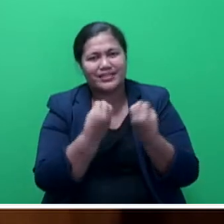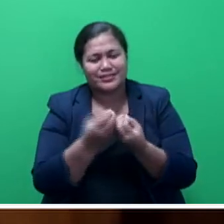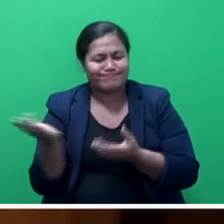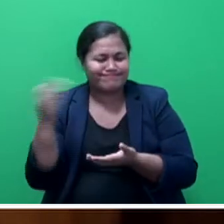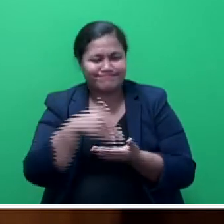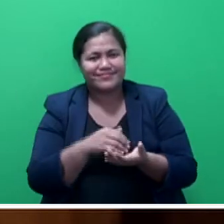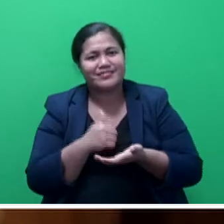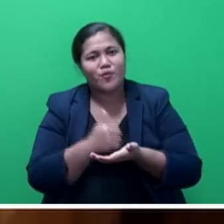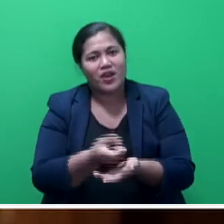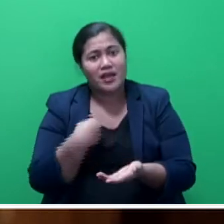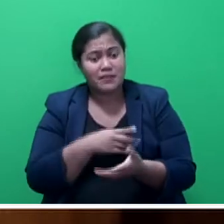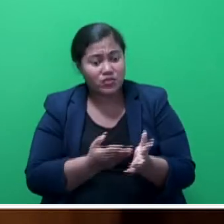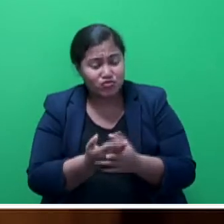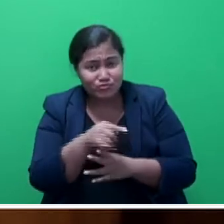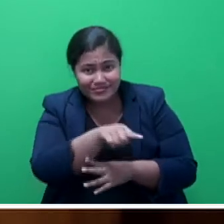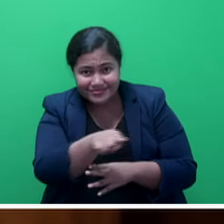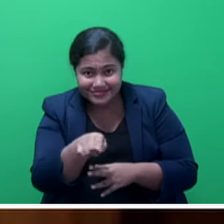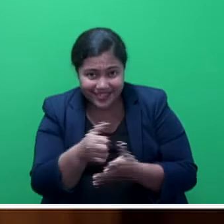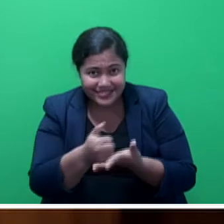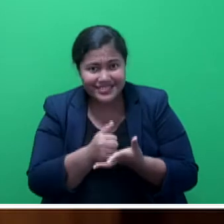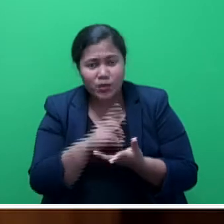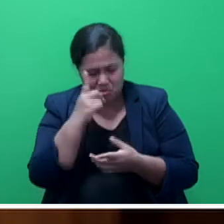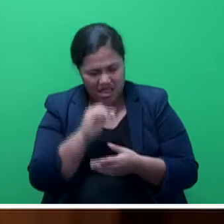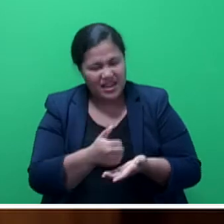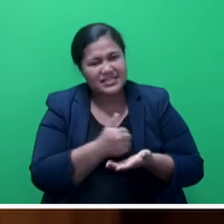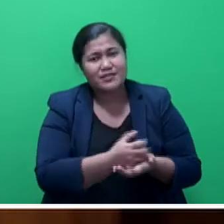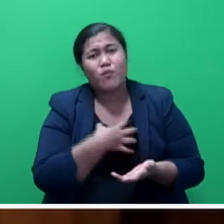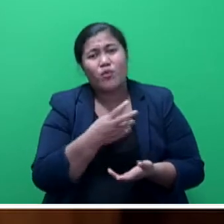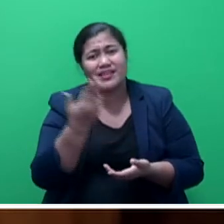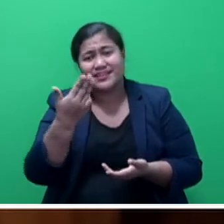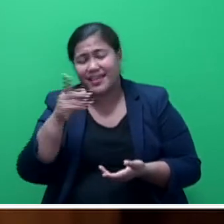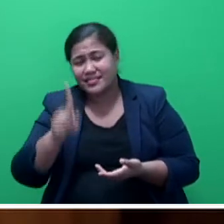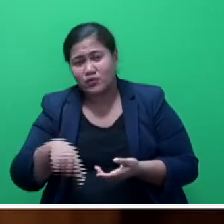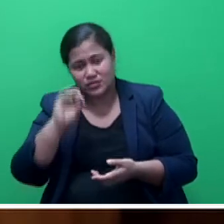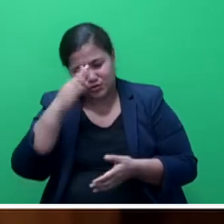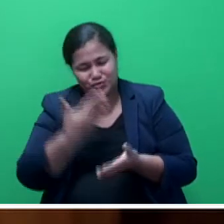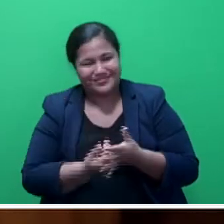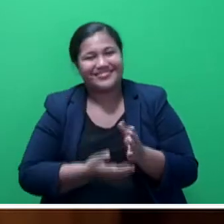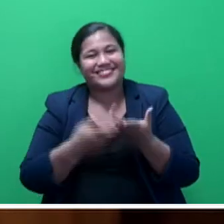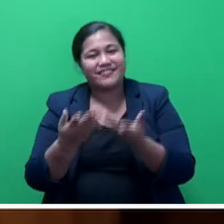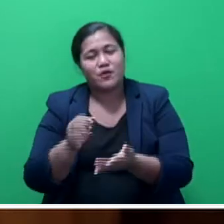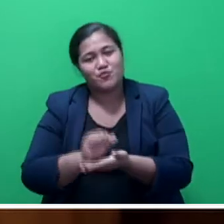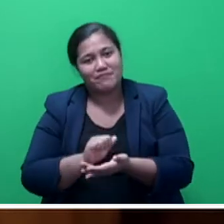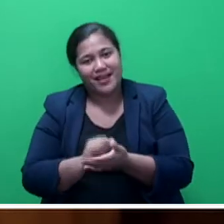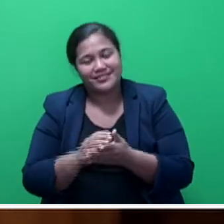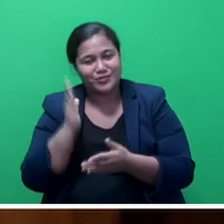And through their assistance, we were able to assist more than 9,000 students with school bags and a full set of